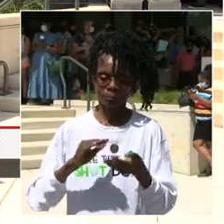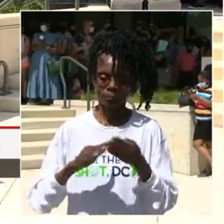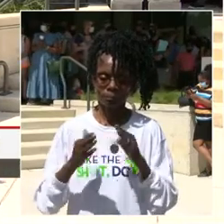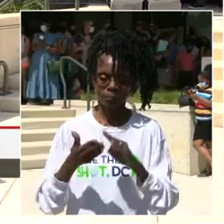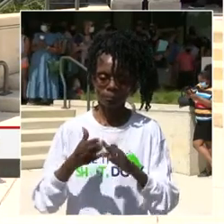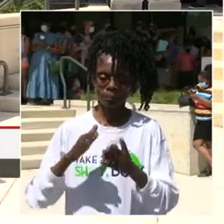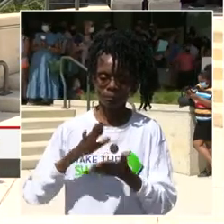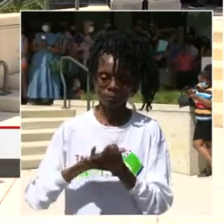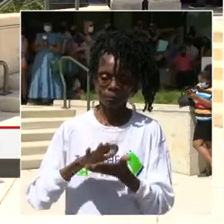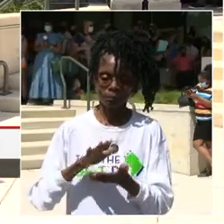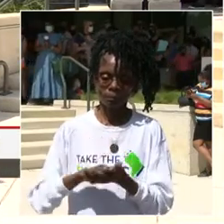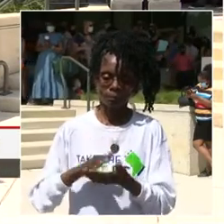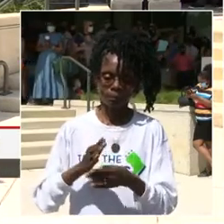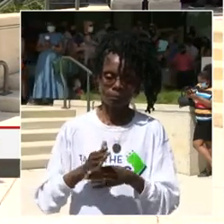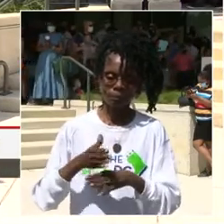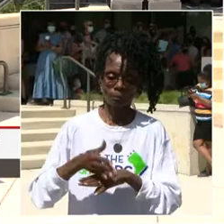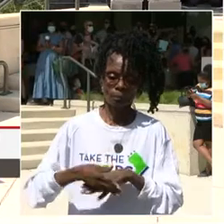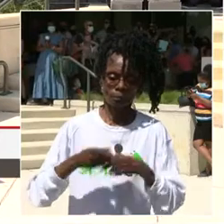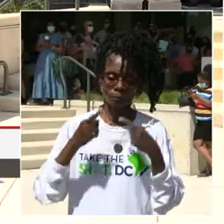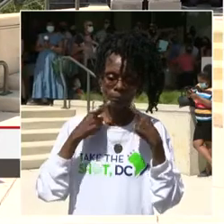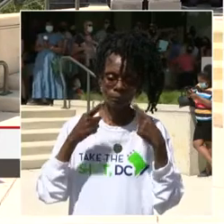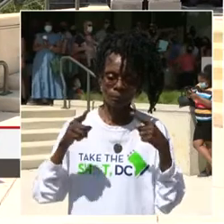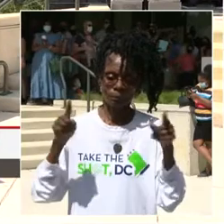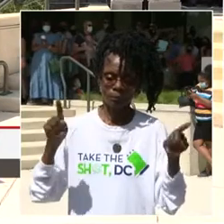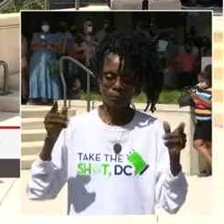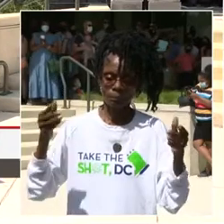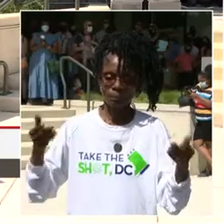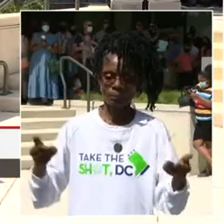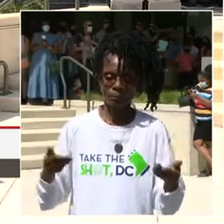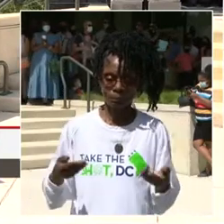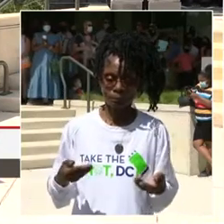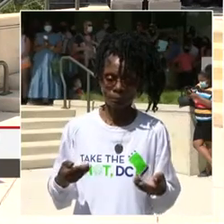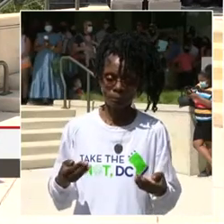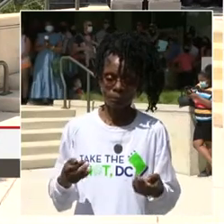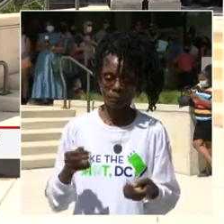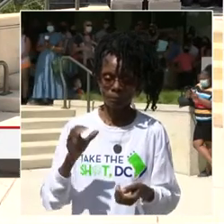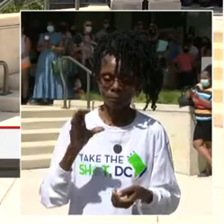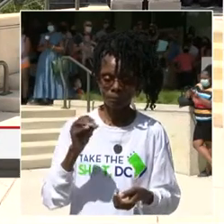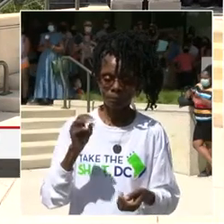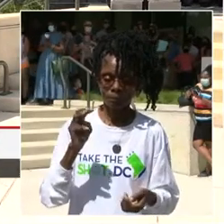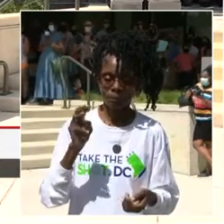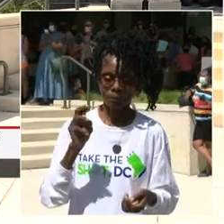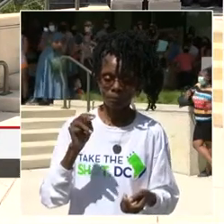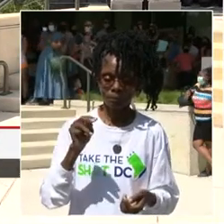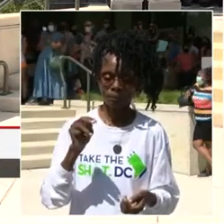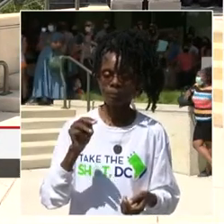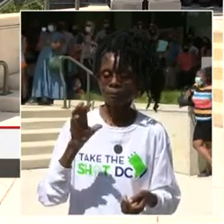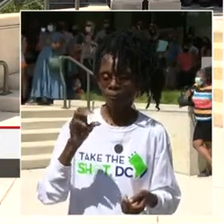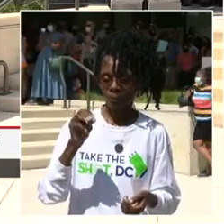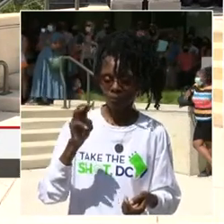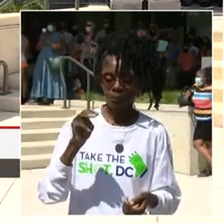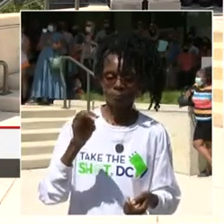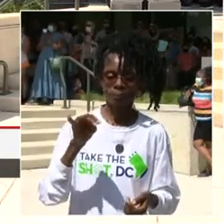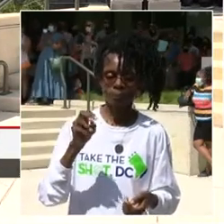is successful. So I would like to introduce Commissioner Michael Eichler.